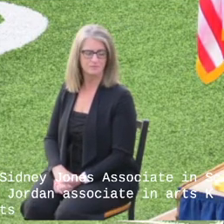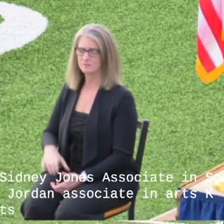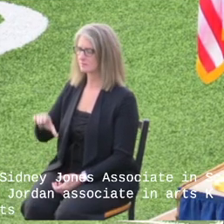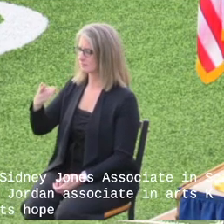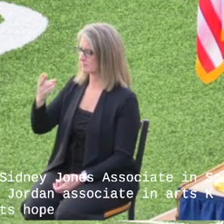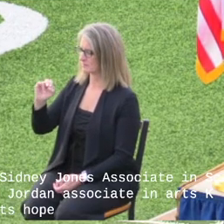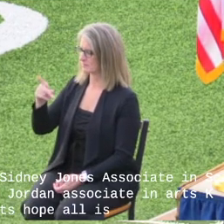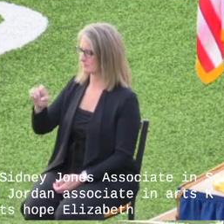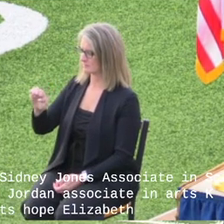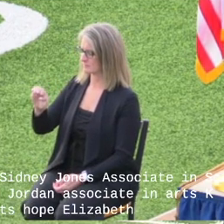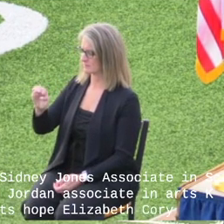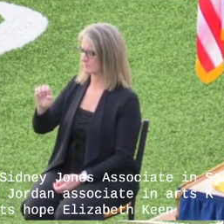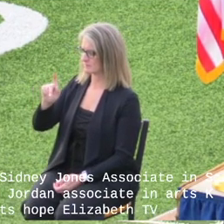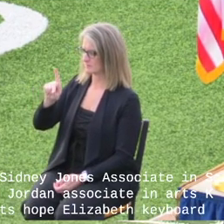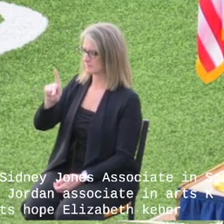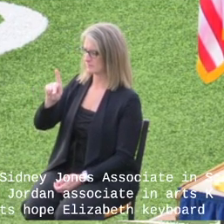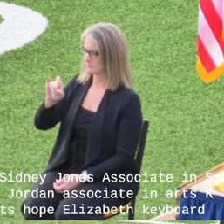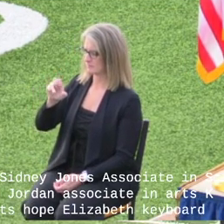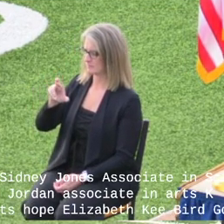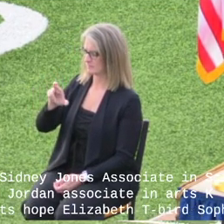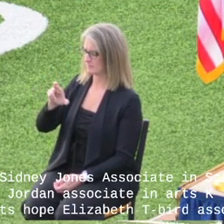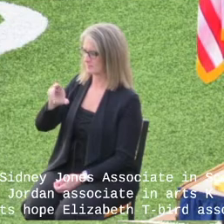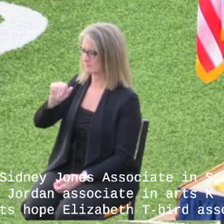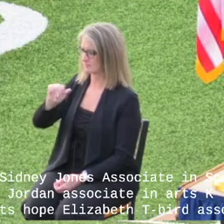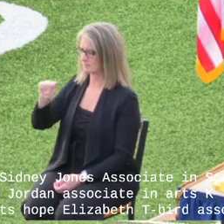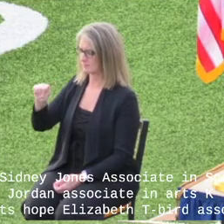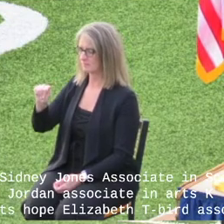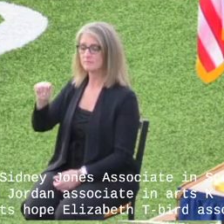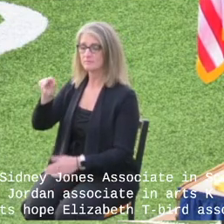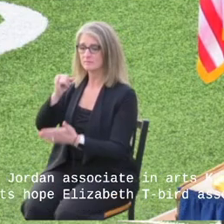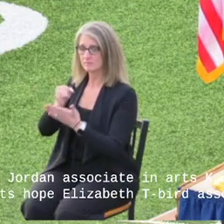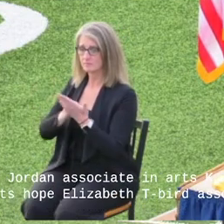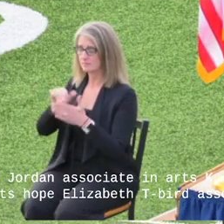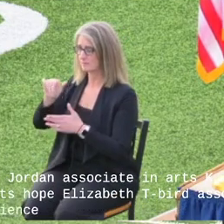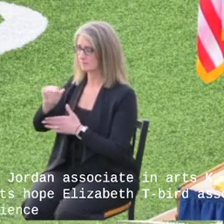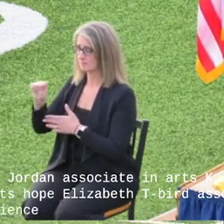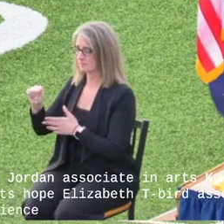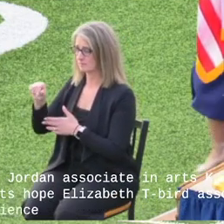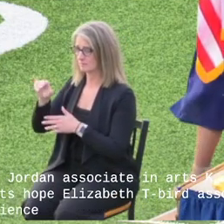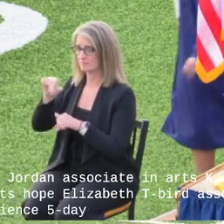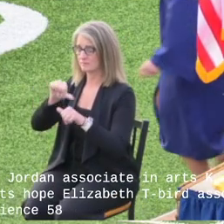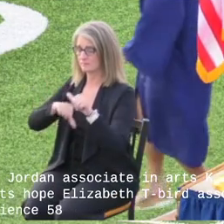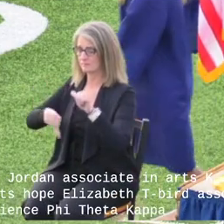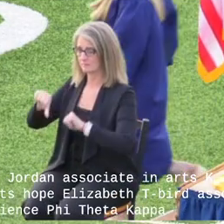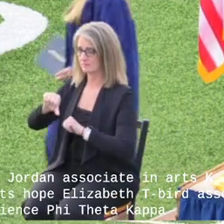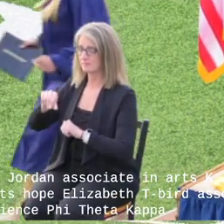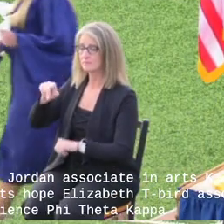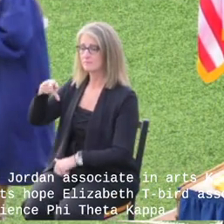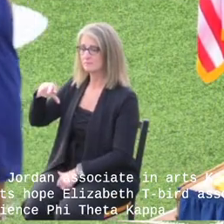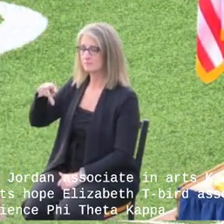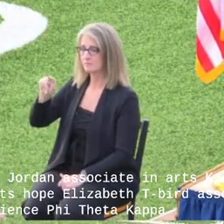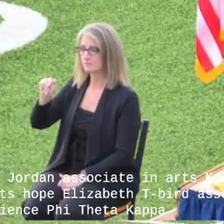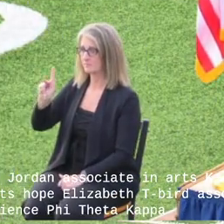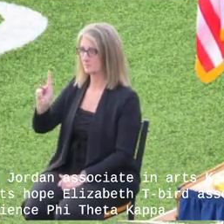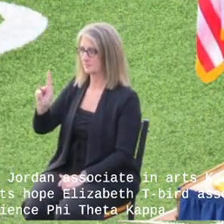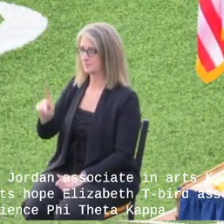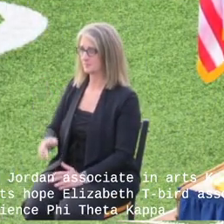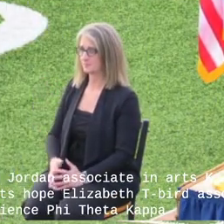Hope Elizabeth Kiebert, Associate in Arts, Associate in Science, Phi Theta Kappa.